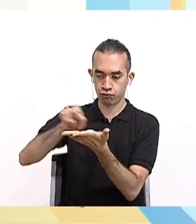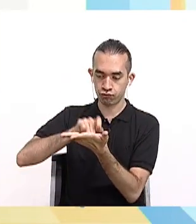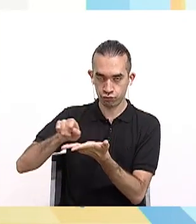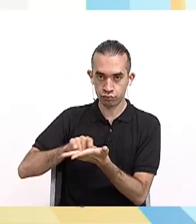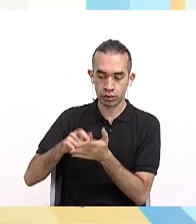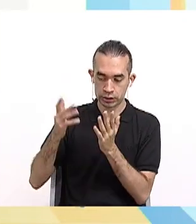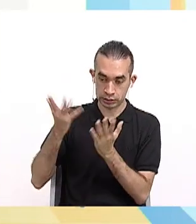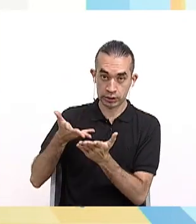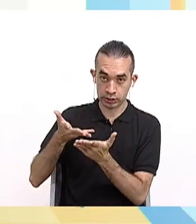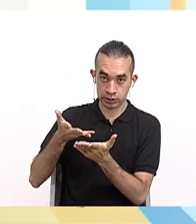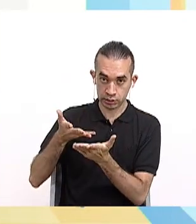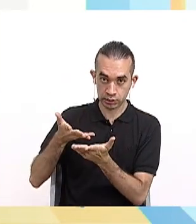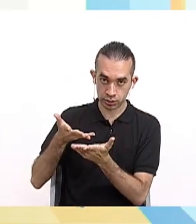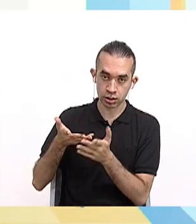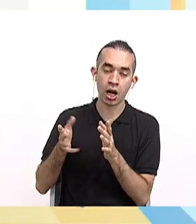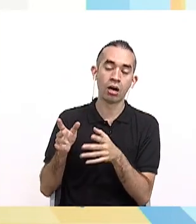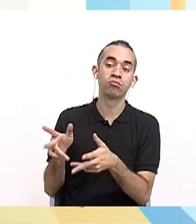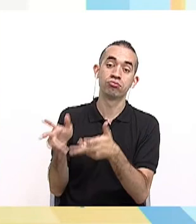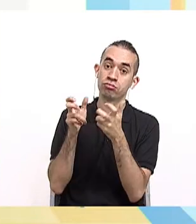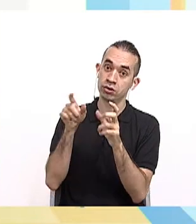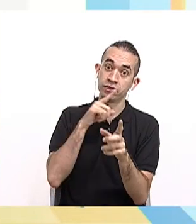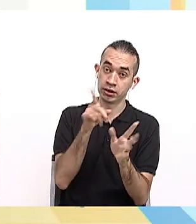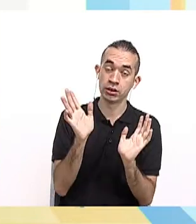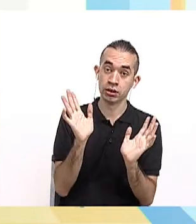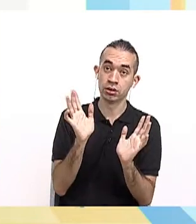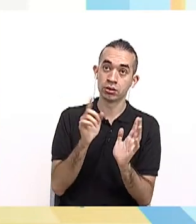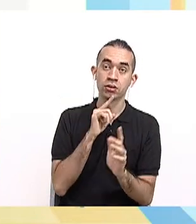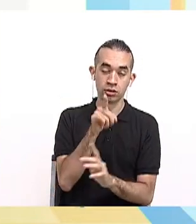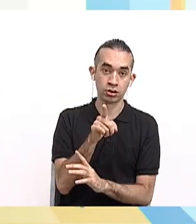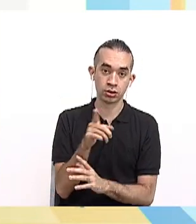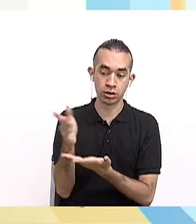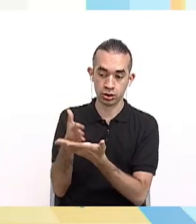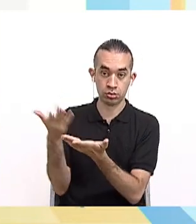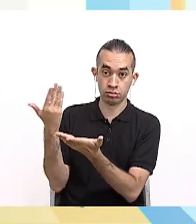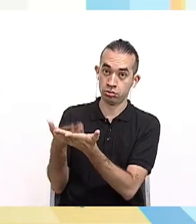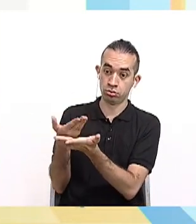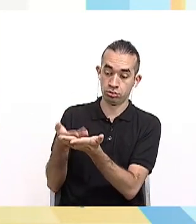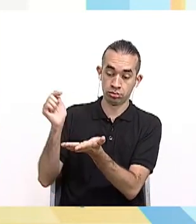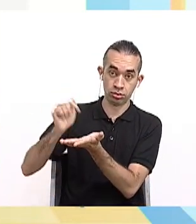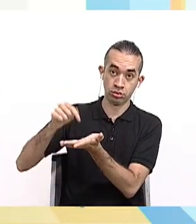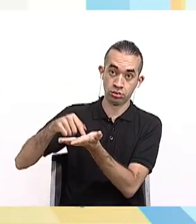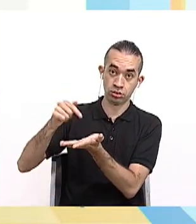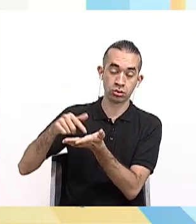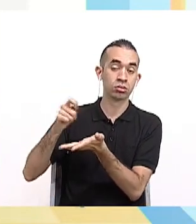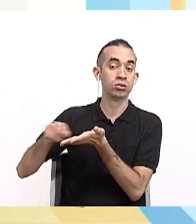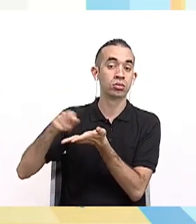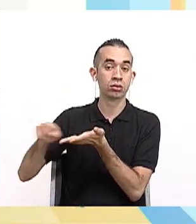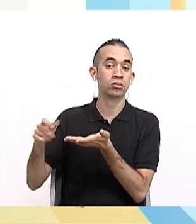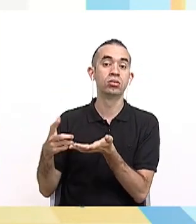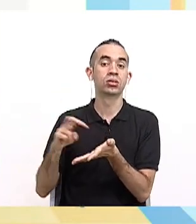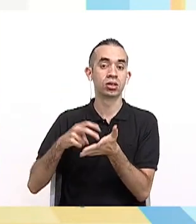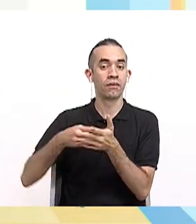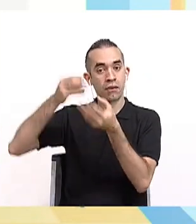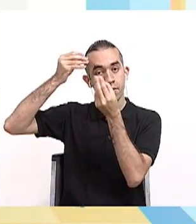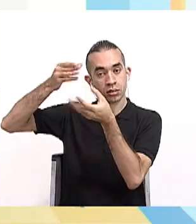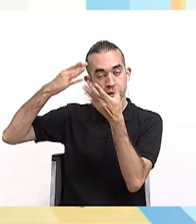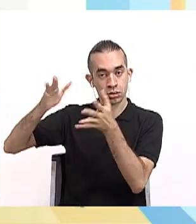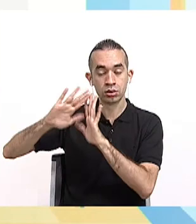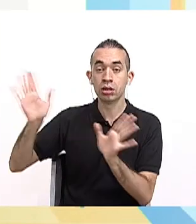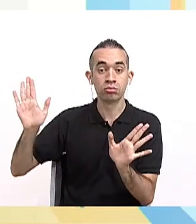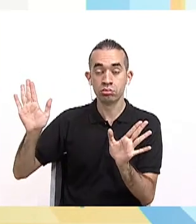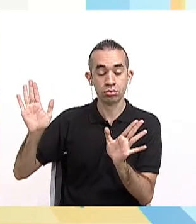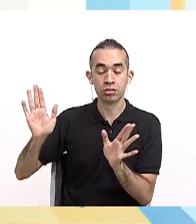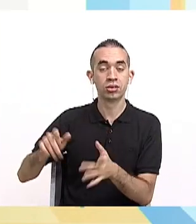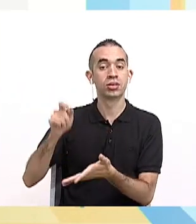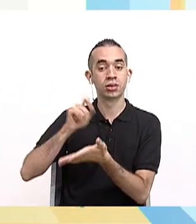a fact. I took that data from somewhere where it is written. That is a piece of data, a piece of information that